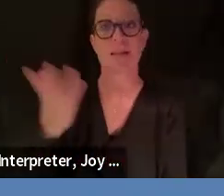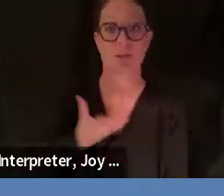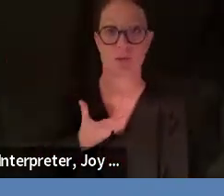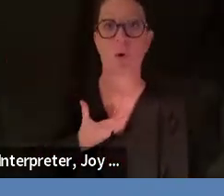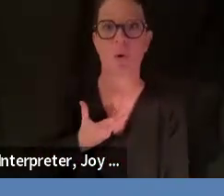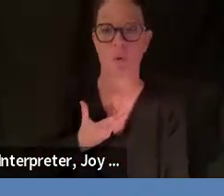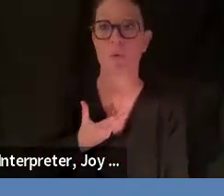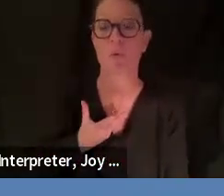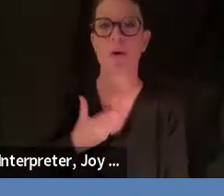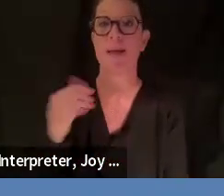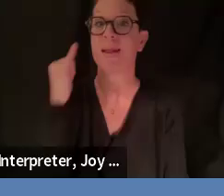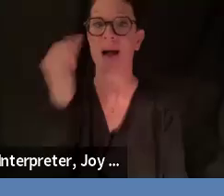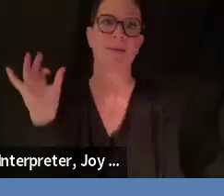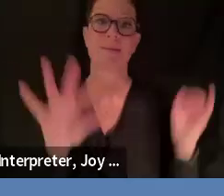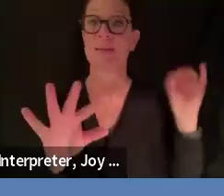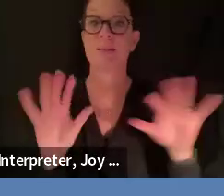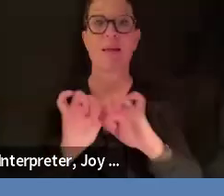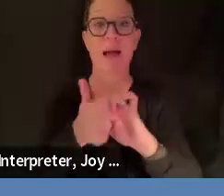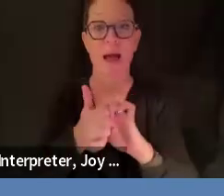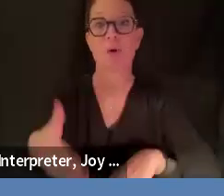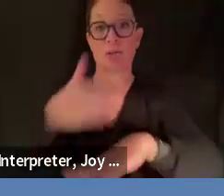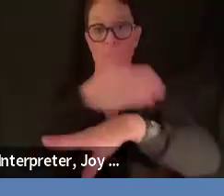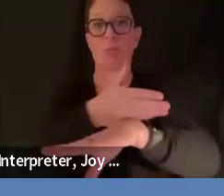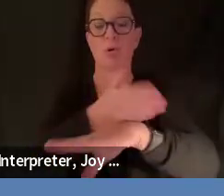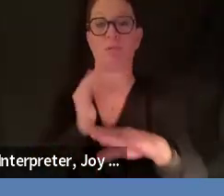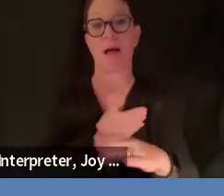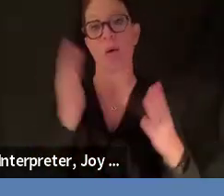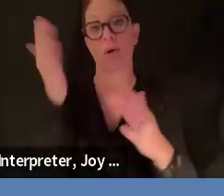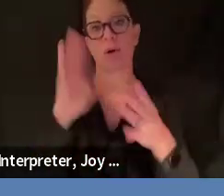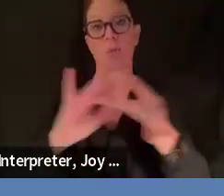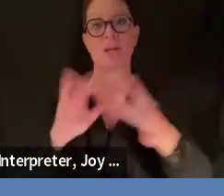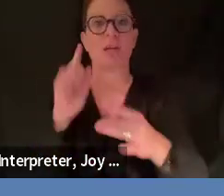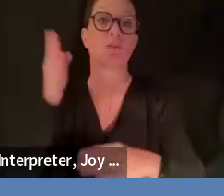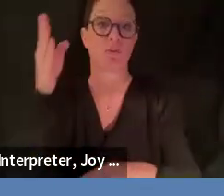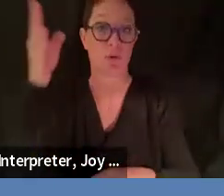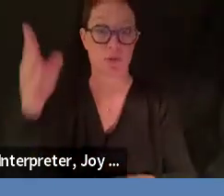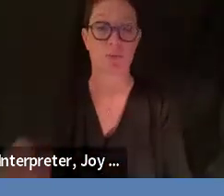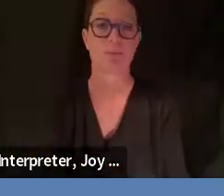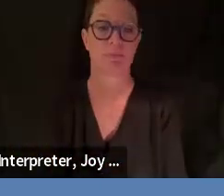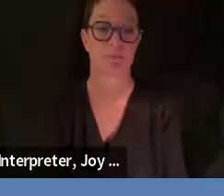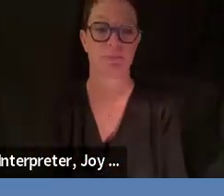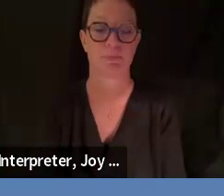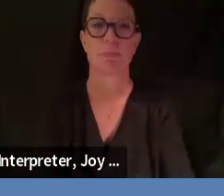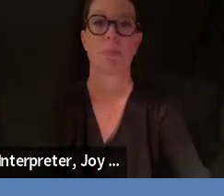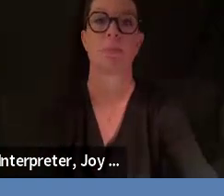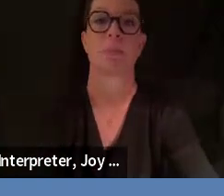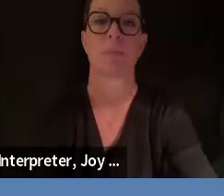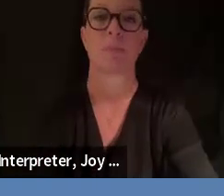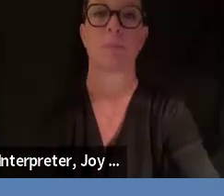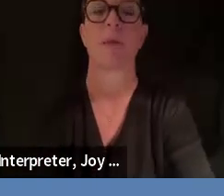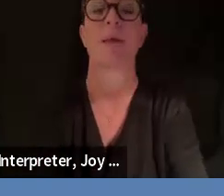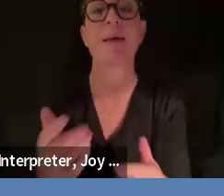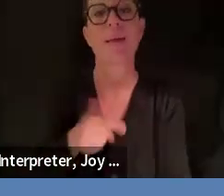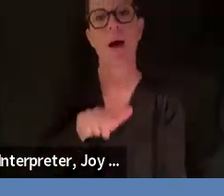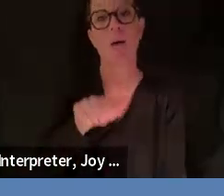any suggestions you may have for how we can improve our presentation for future attendees. Now we're going to be